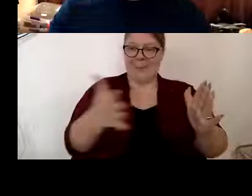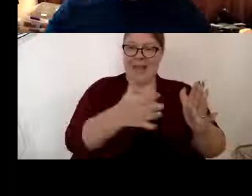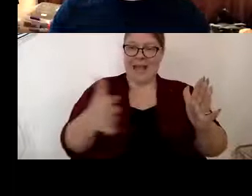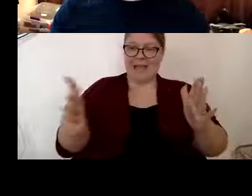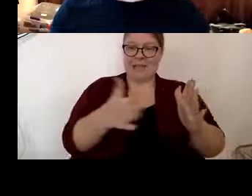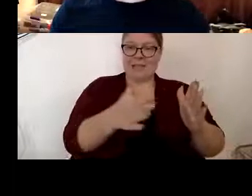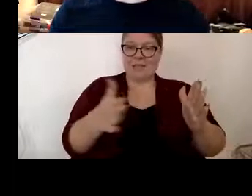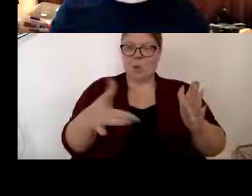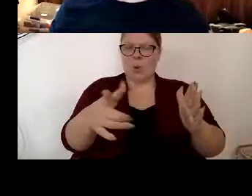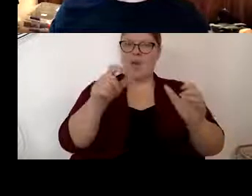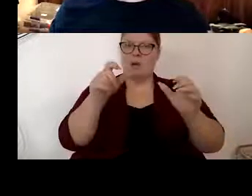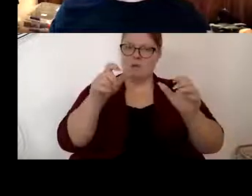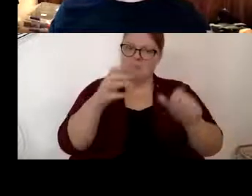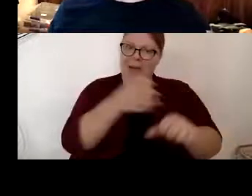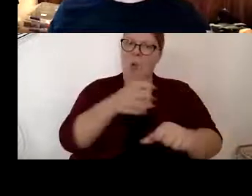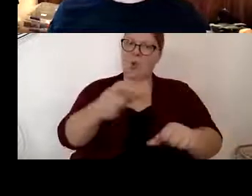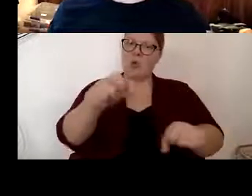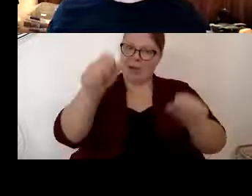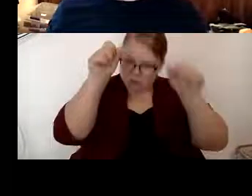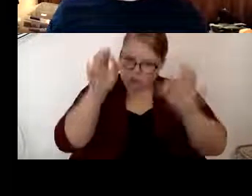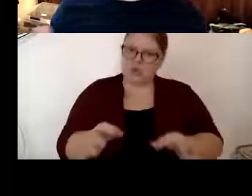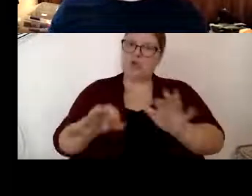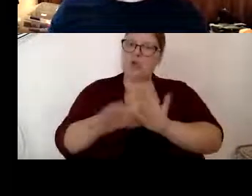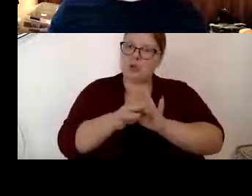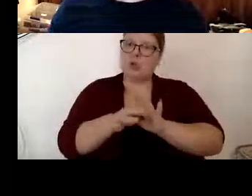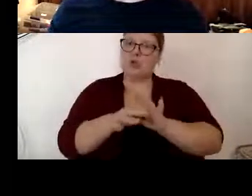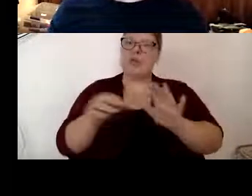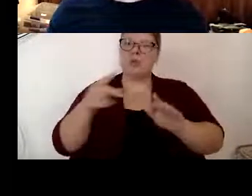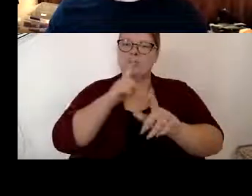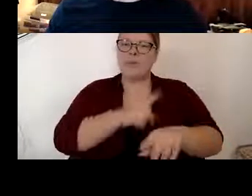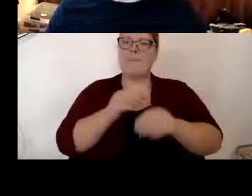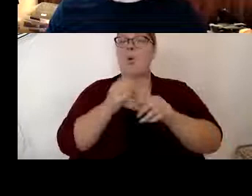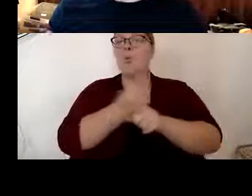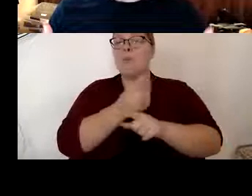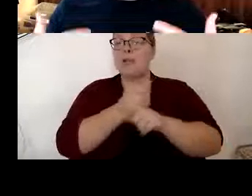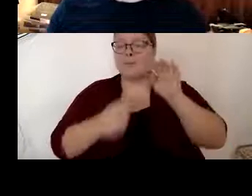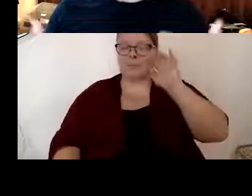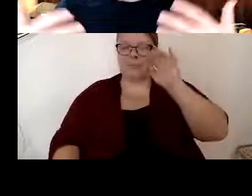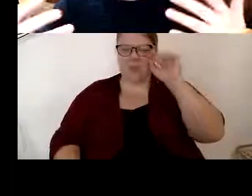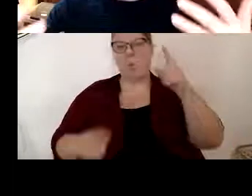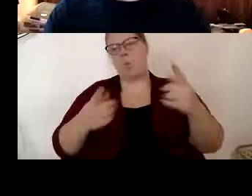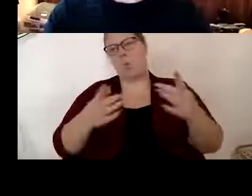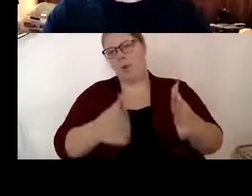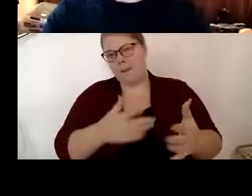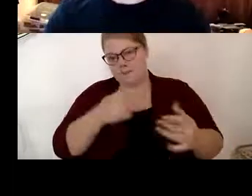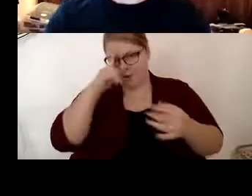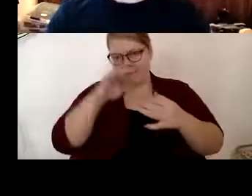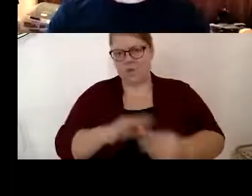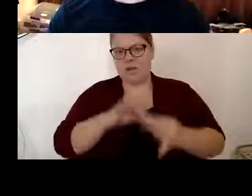to choose and respond more appropriately. And so this is one of the ways in which mindfulness helps